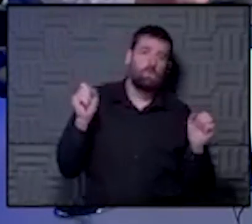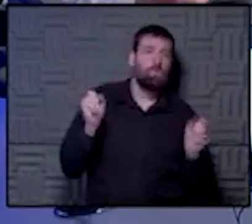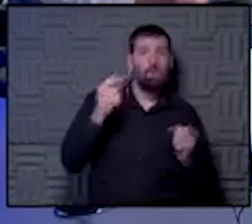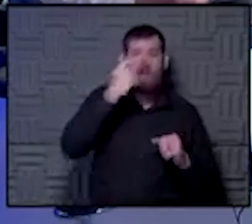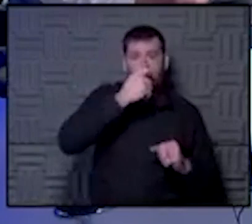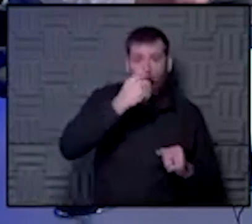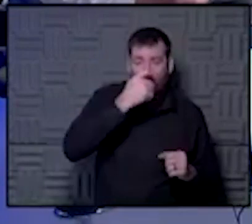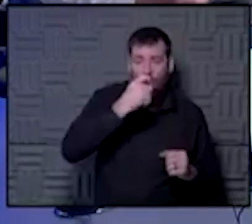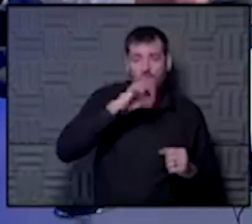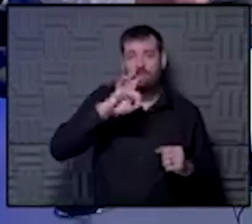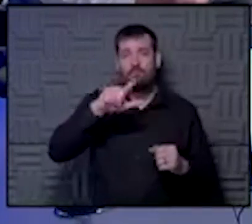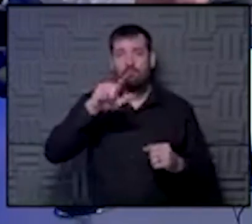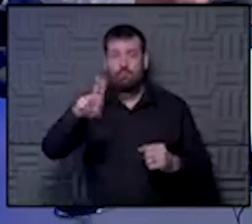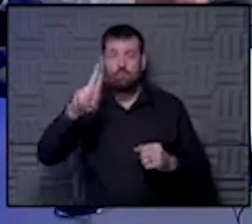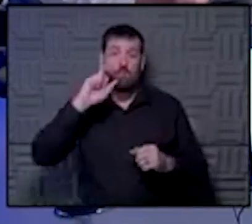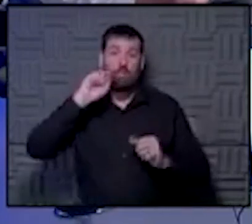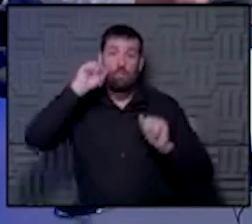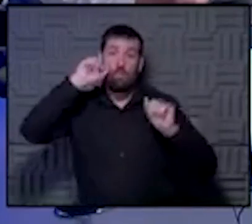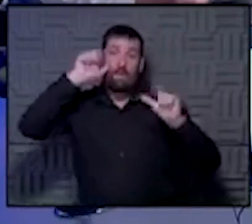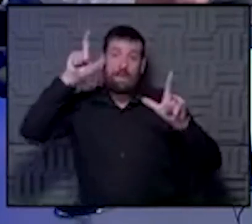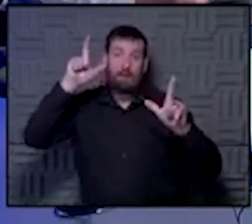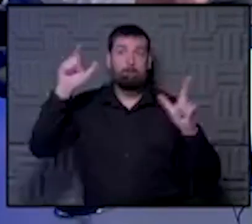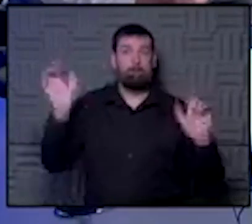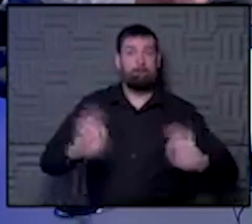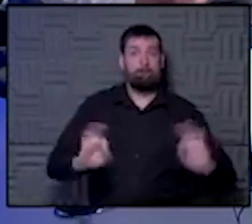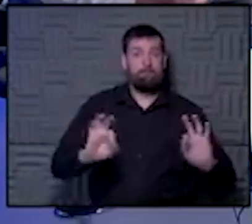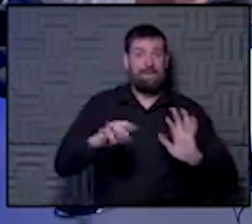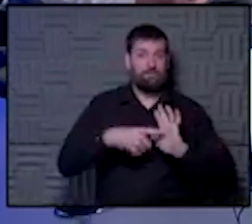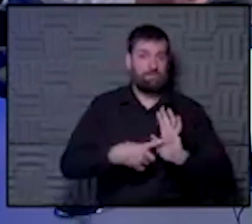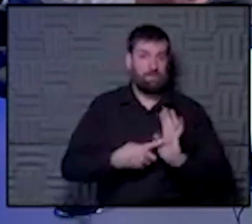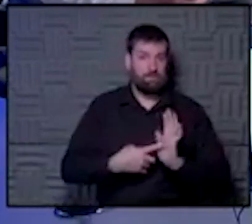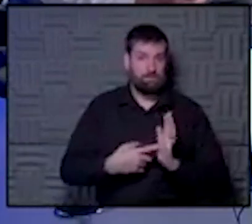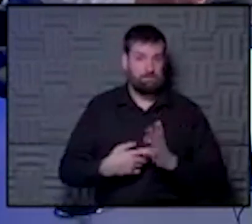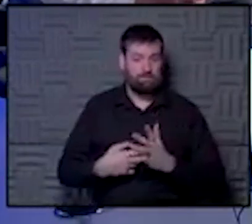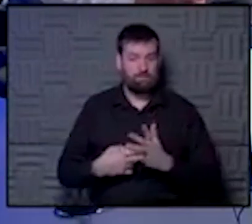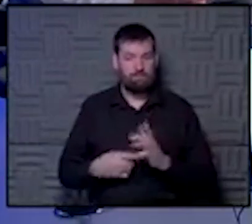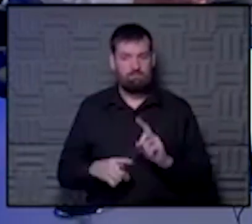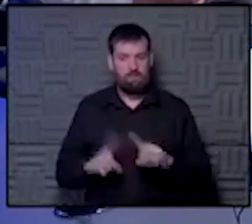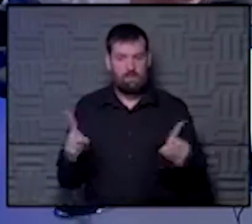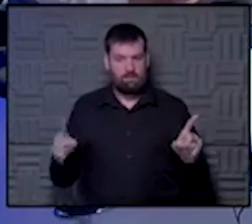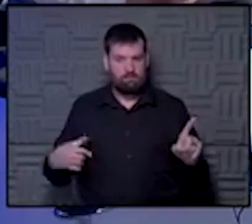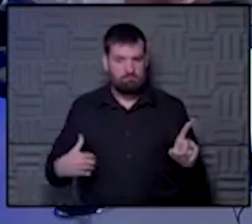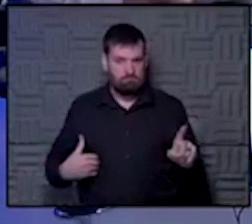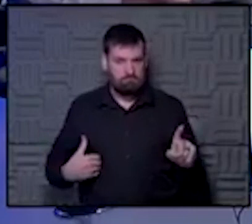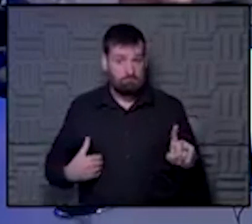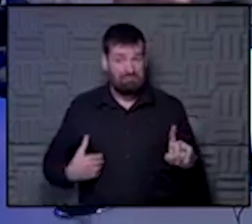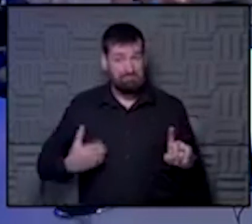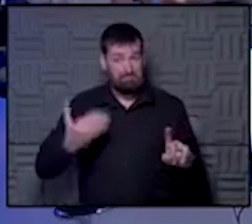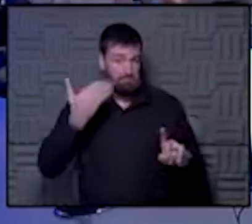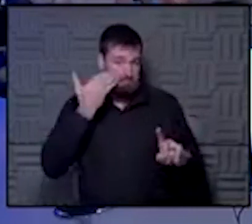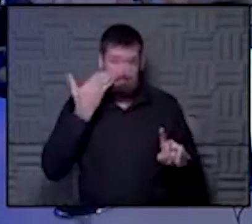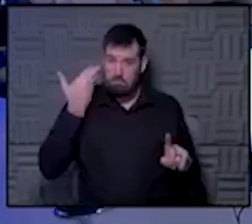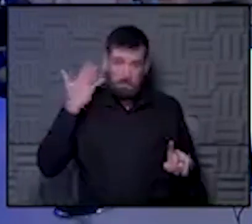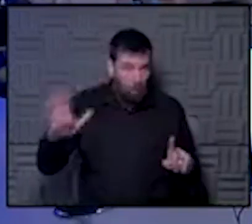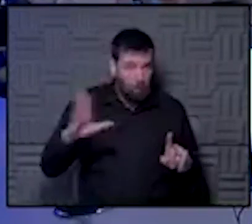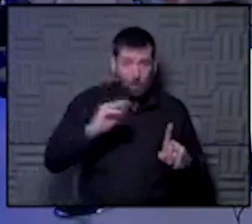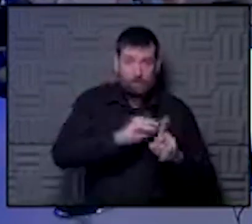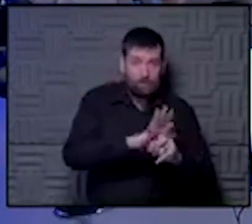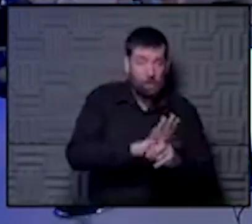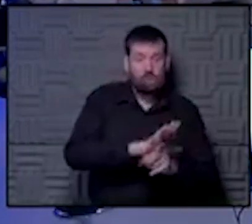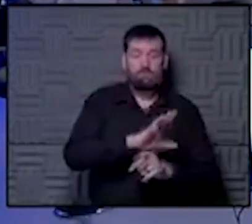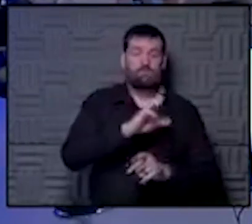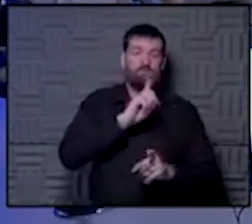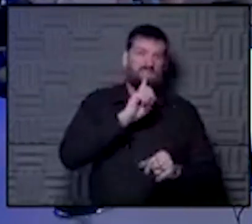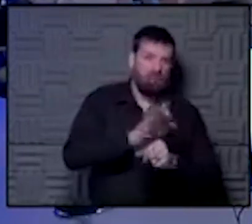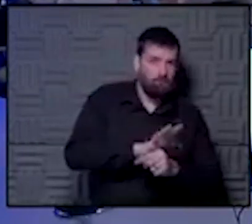people wake up election day with minor symptoms, but they don't know that they've been exposed, they don't know if they've been around a confirmed case or